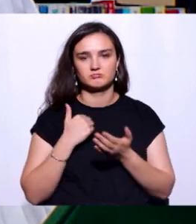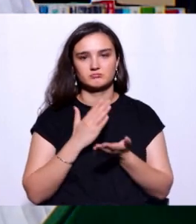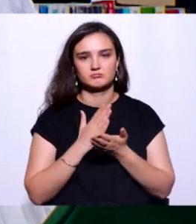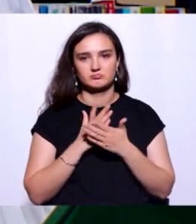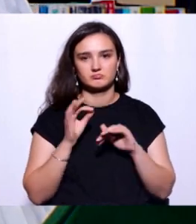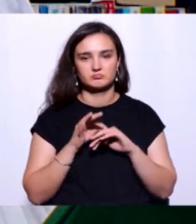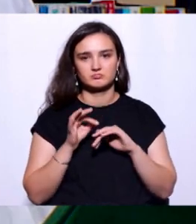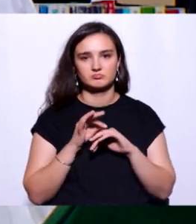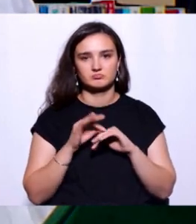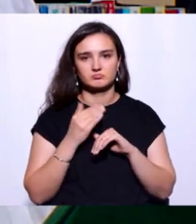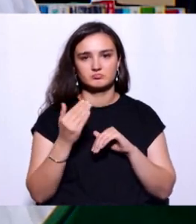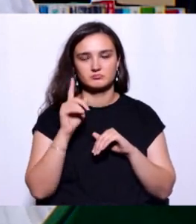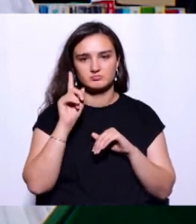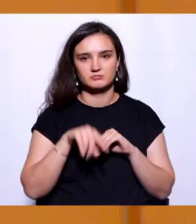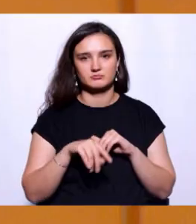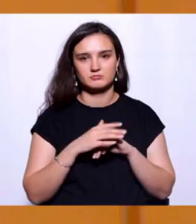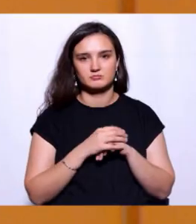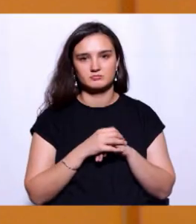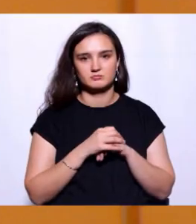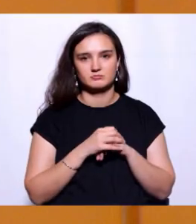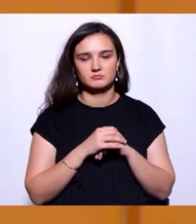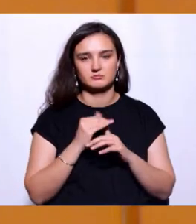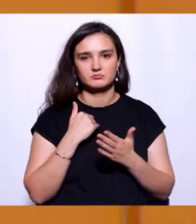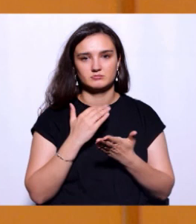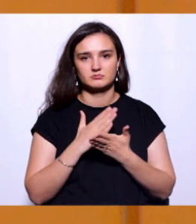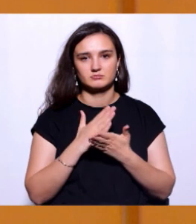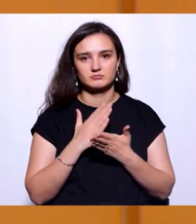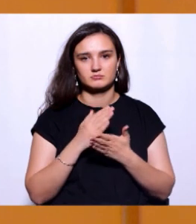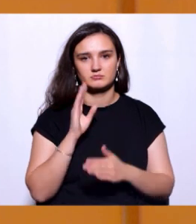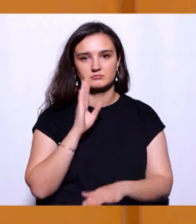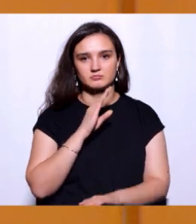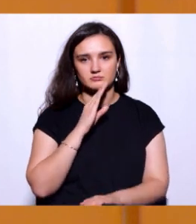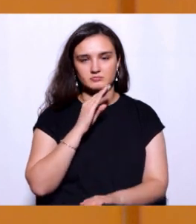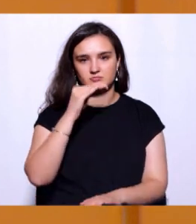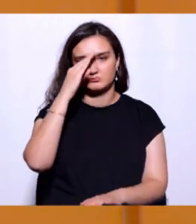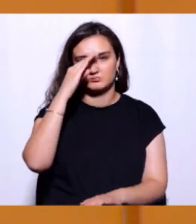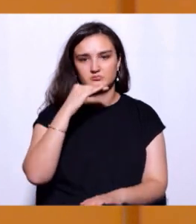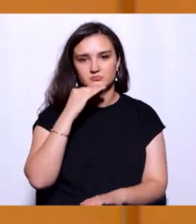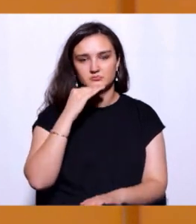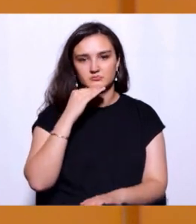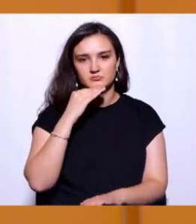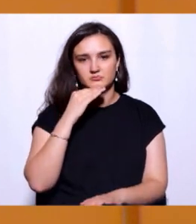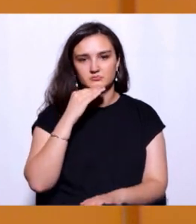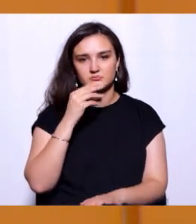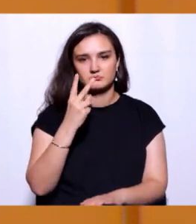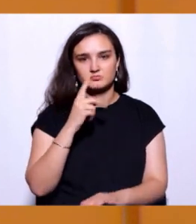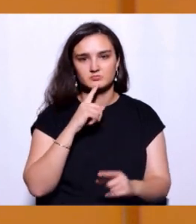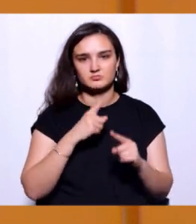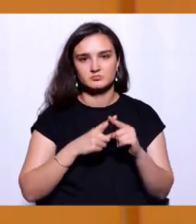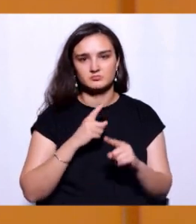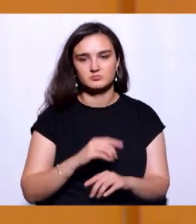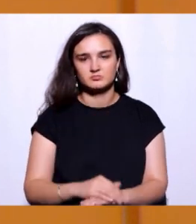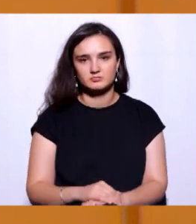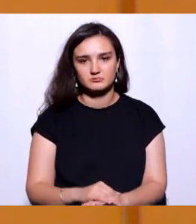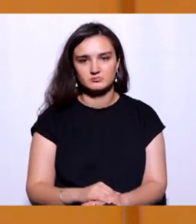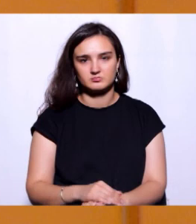have a husband, you know. I do. I have a mother, a father, two